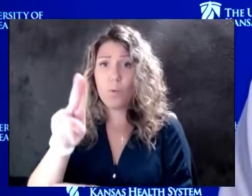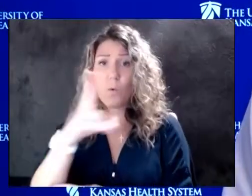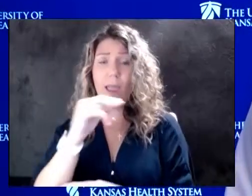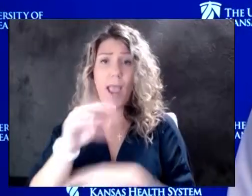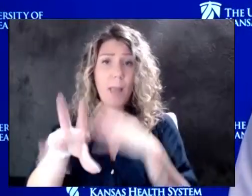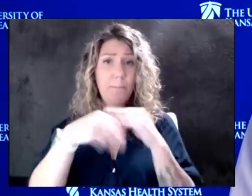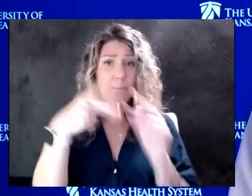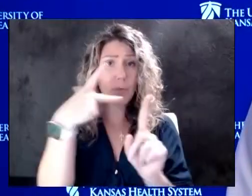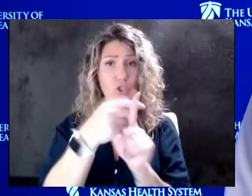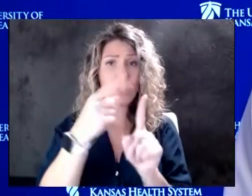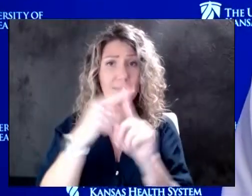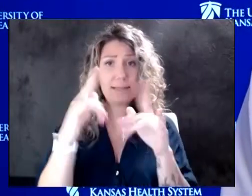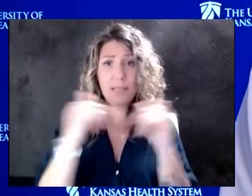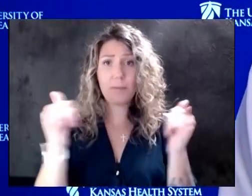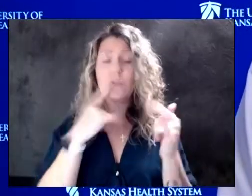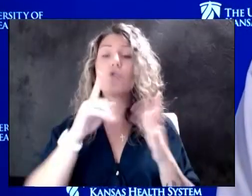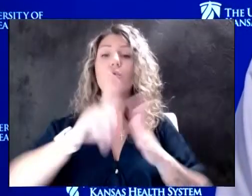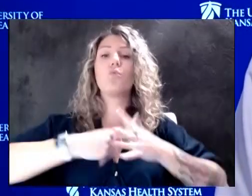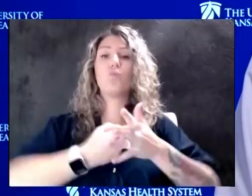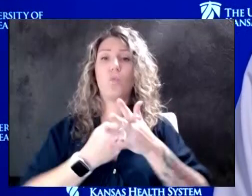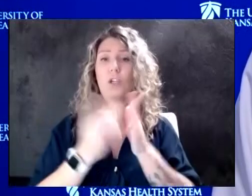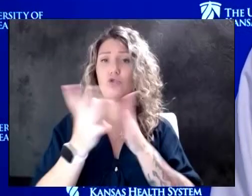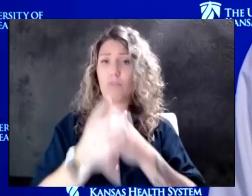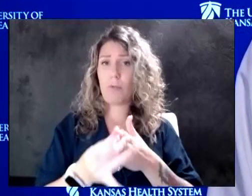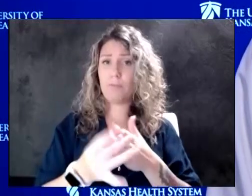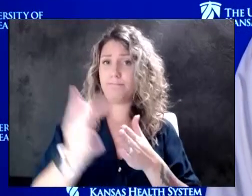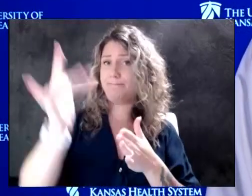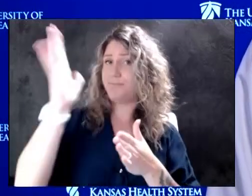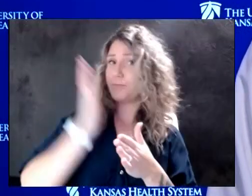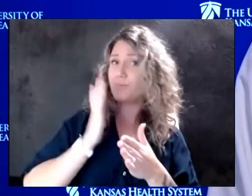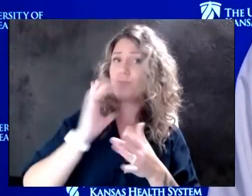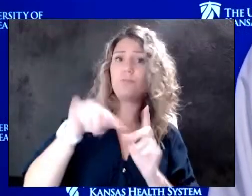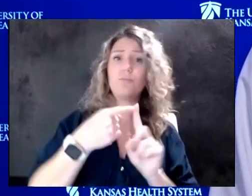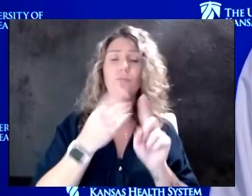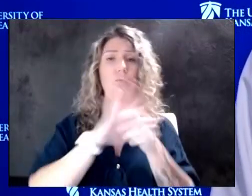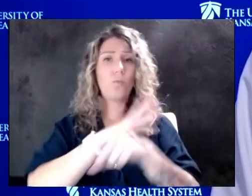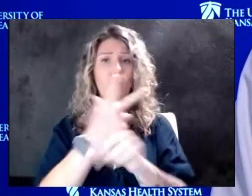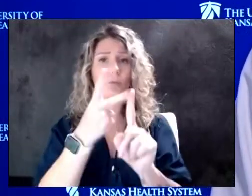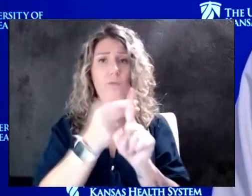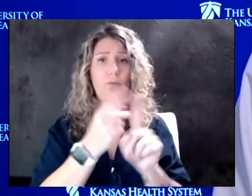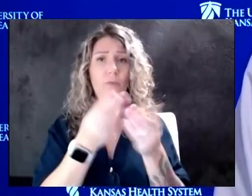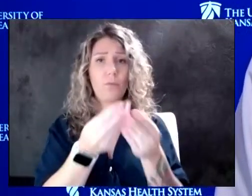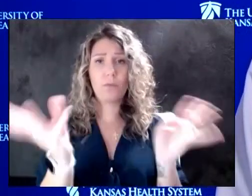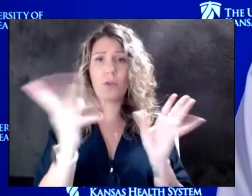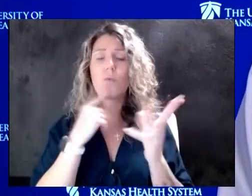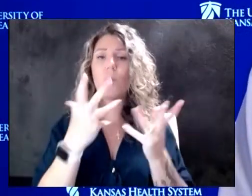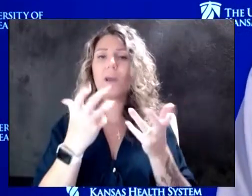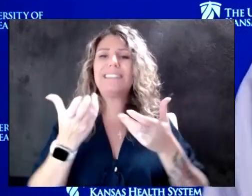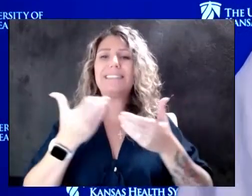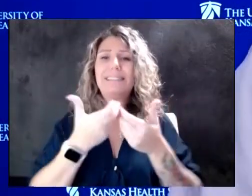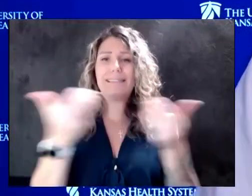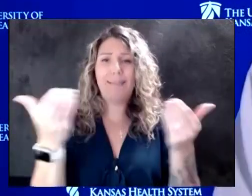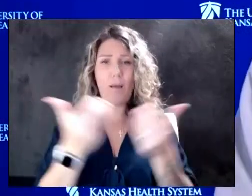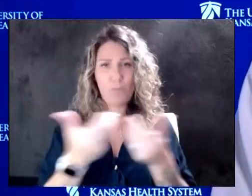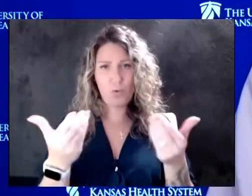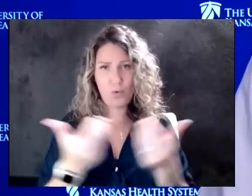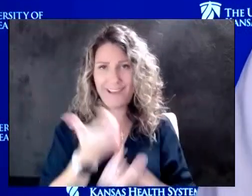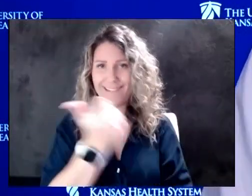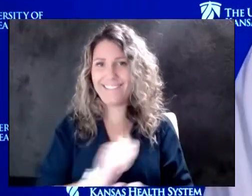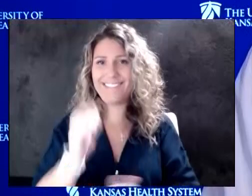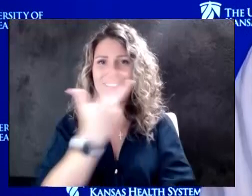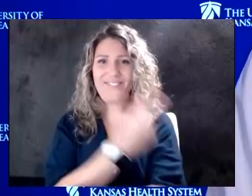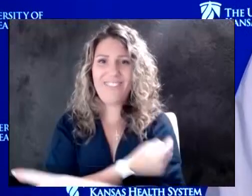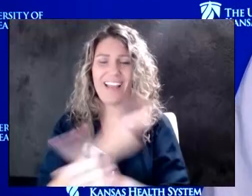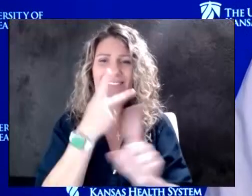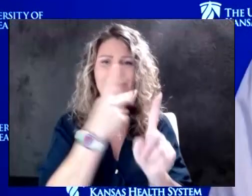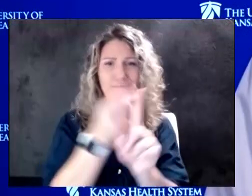original guidance when the COVID vaccines came out was you wanted to separate any vaccine from any